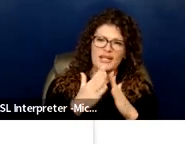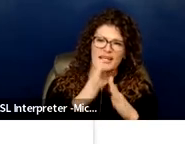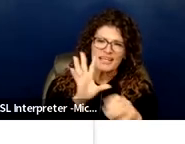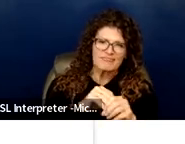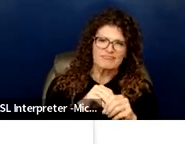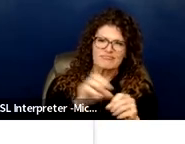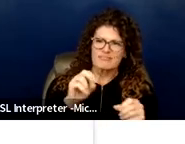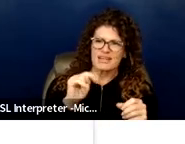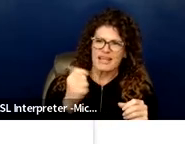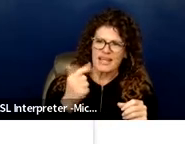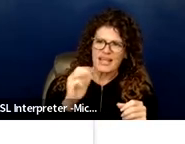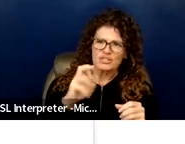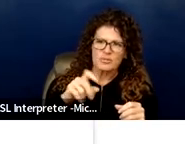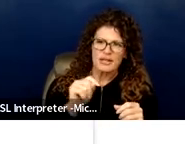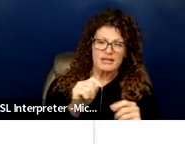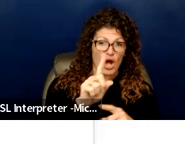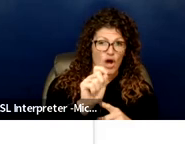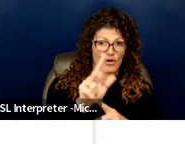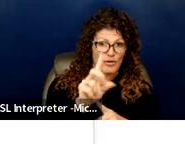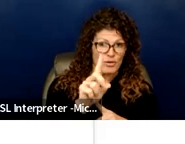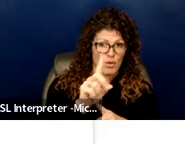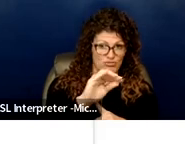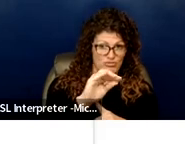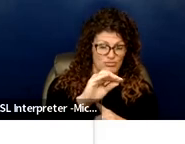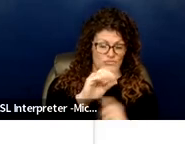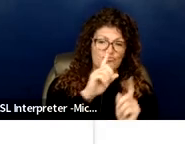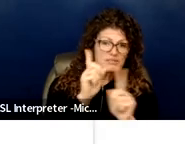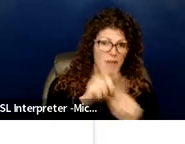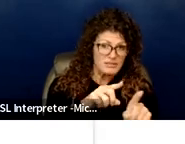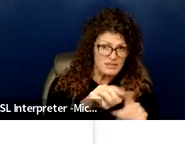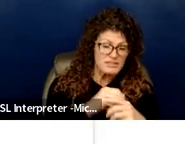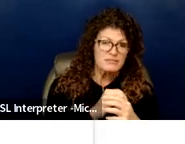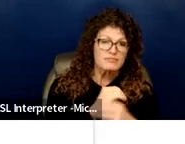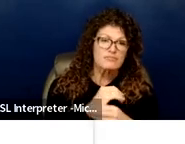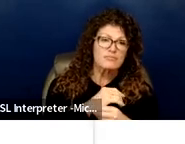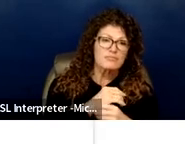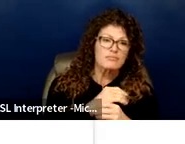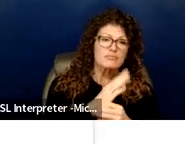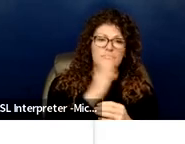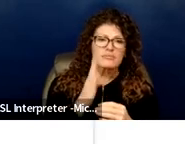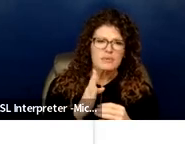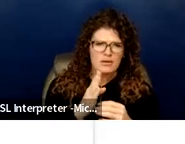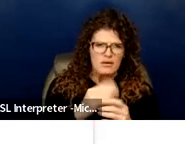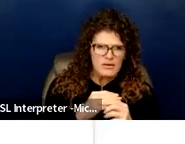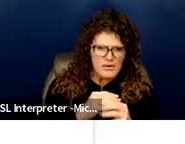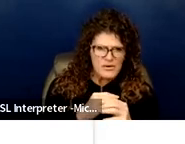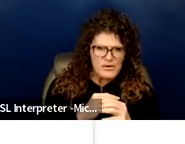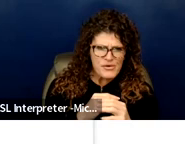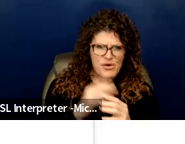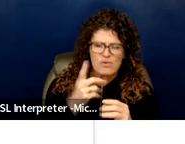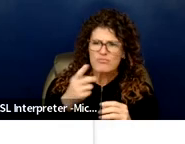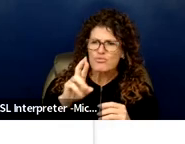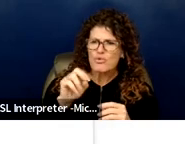or 131 responses were clustered into that theme, followed by provision of quality